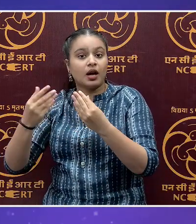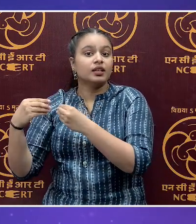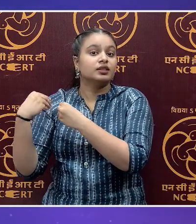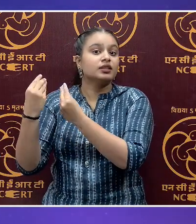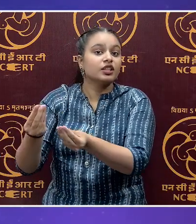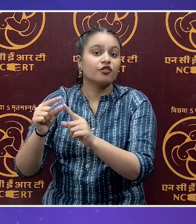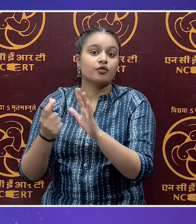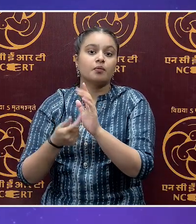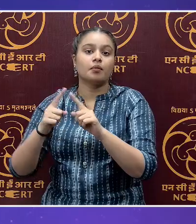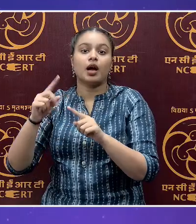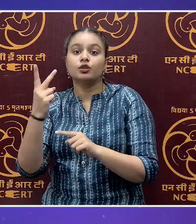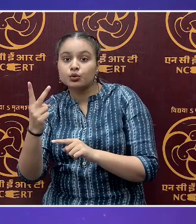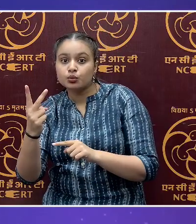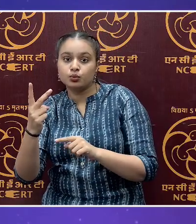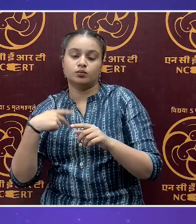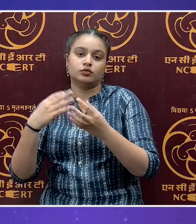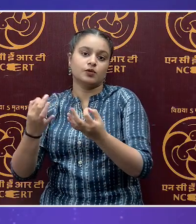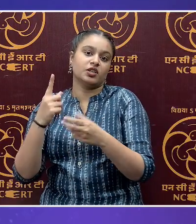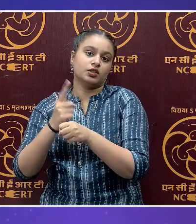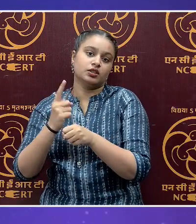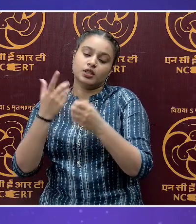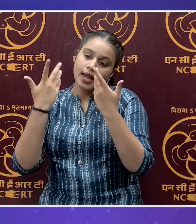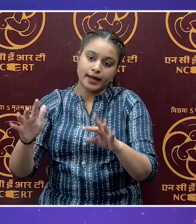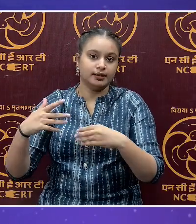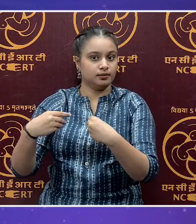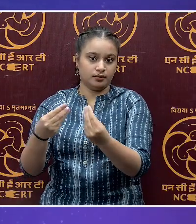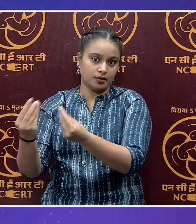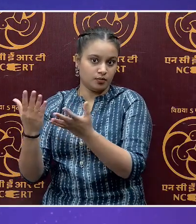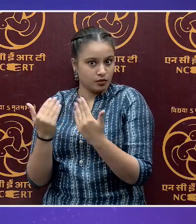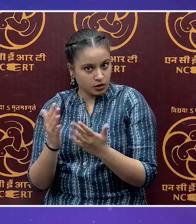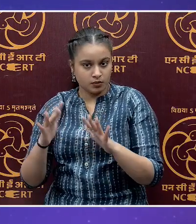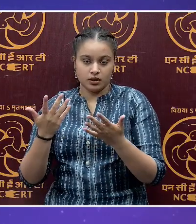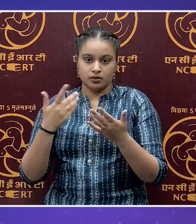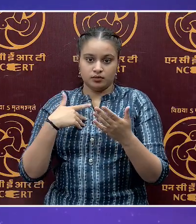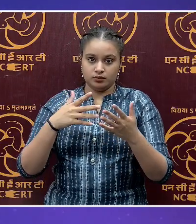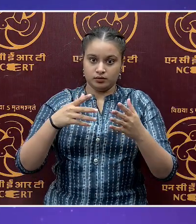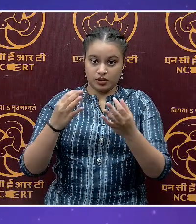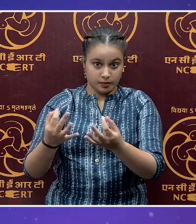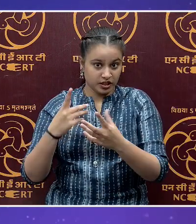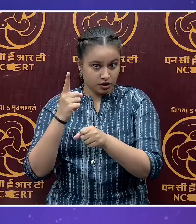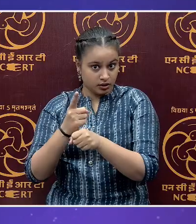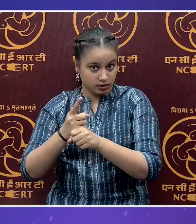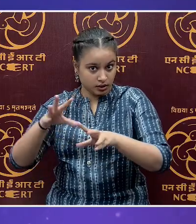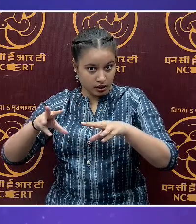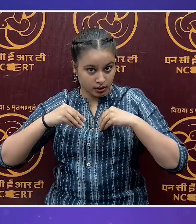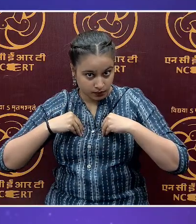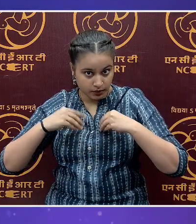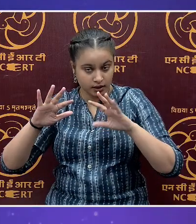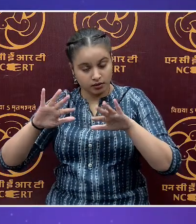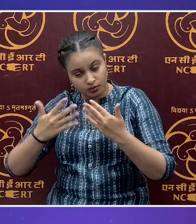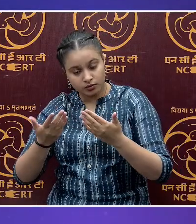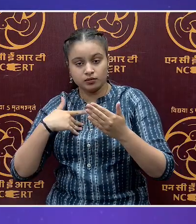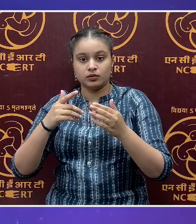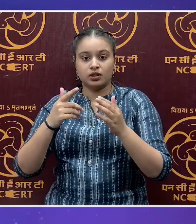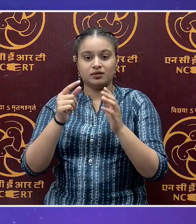part 2 to any special educator. So, once he will submit this request to the special educator will get the notification in their